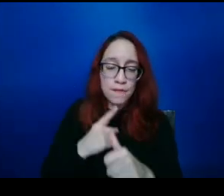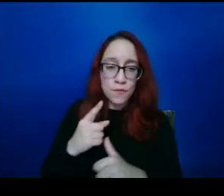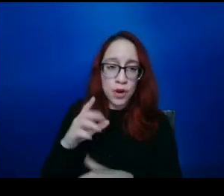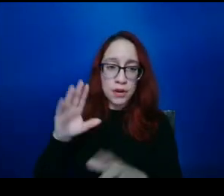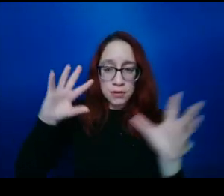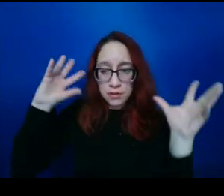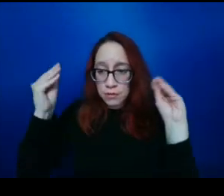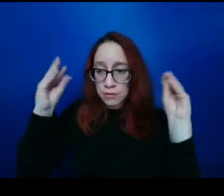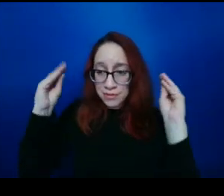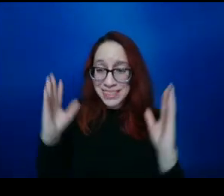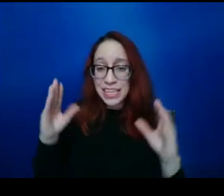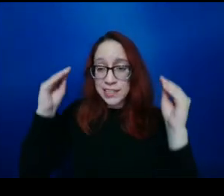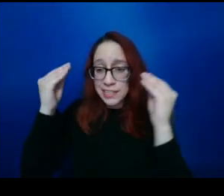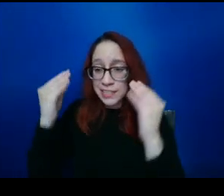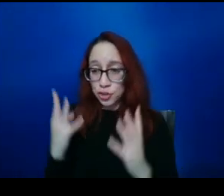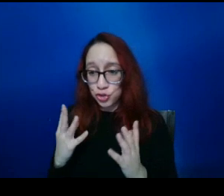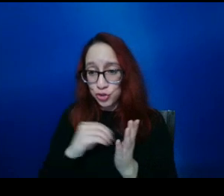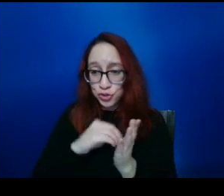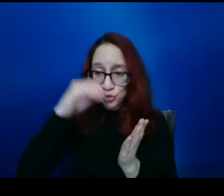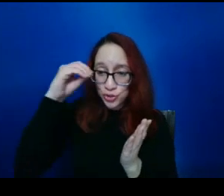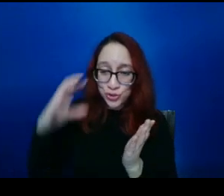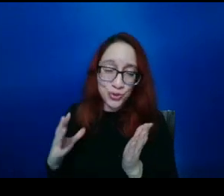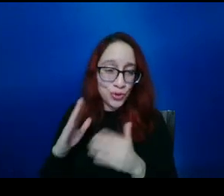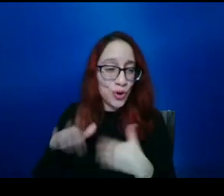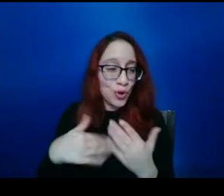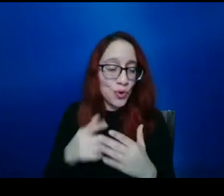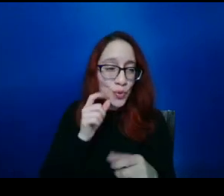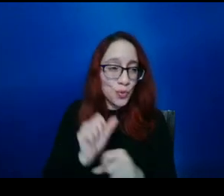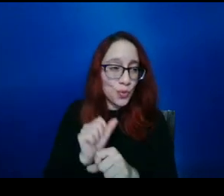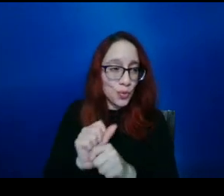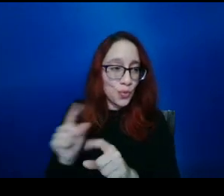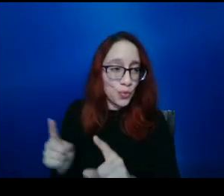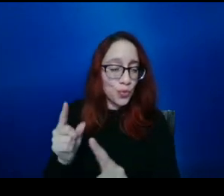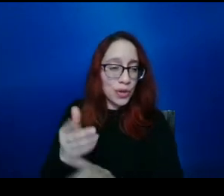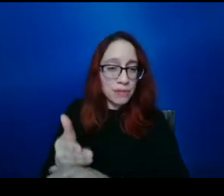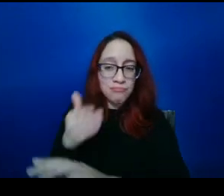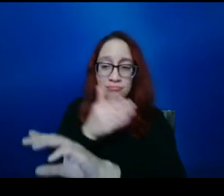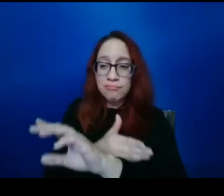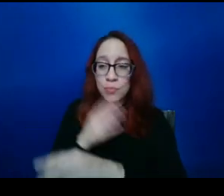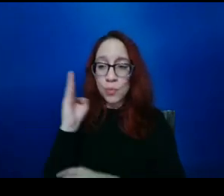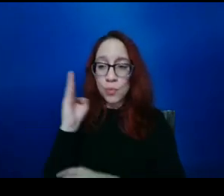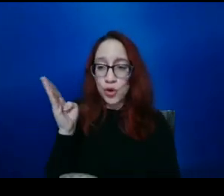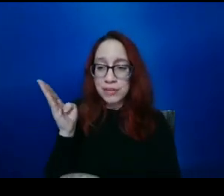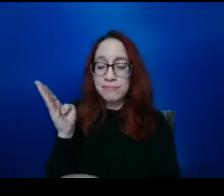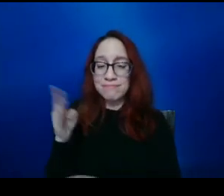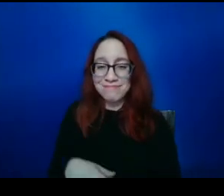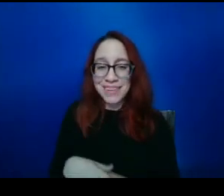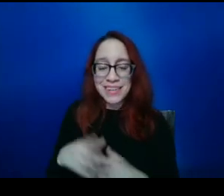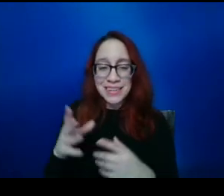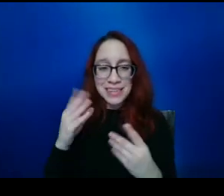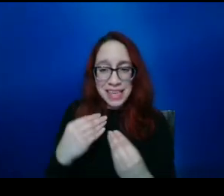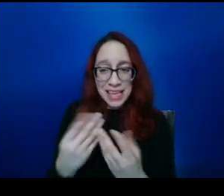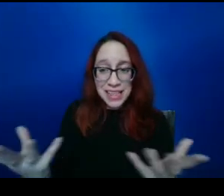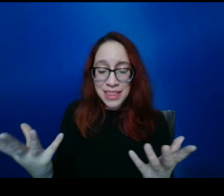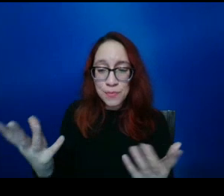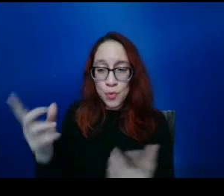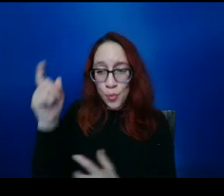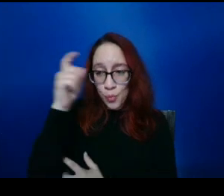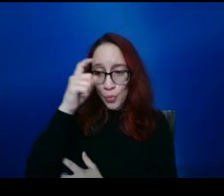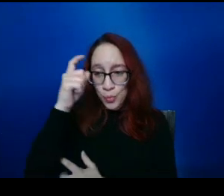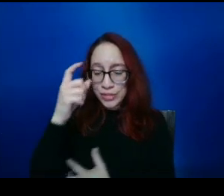and our teachers and students and all those who work towards a better Boynton Beach. Grant them and us the wisdom